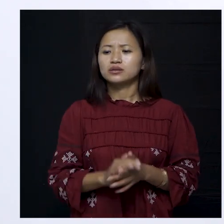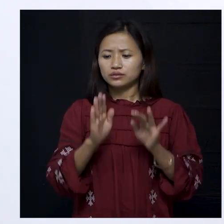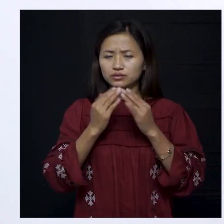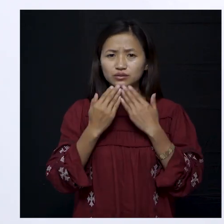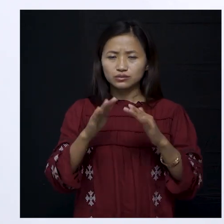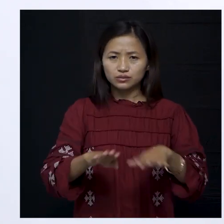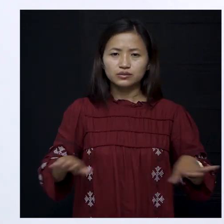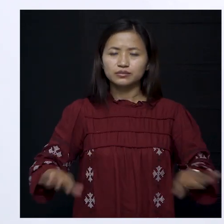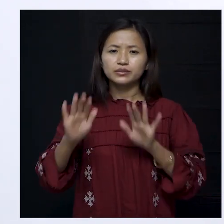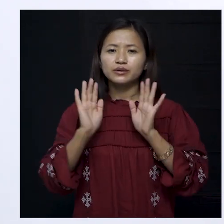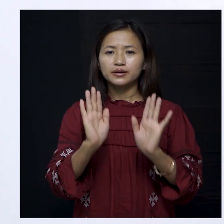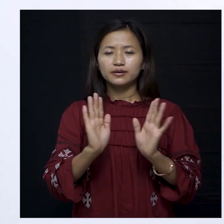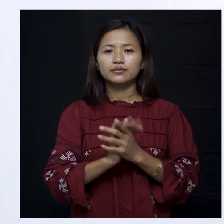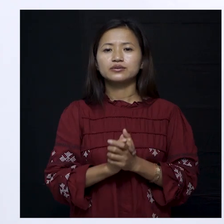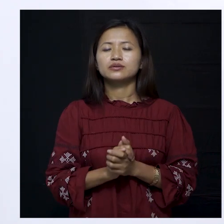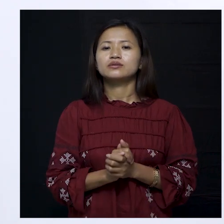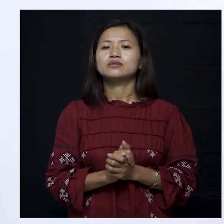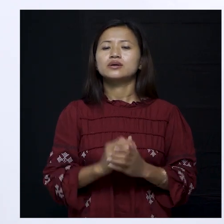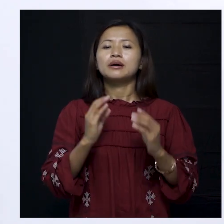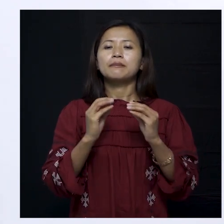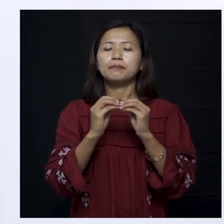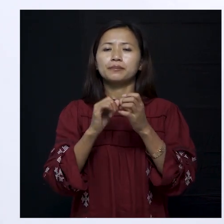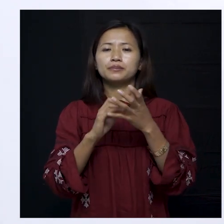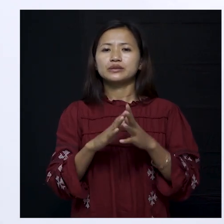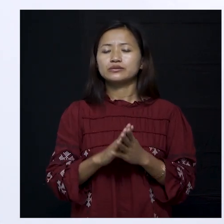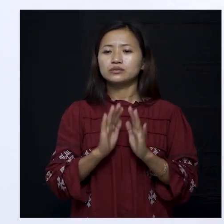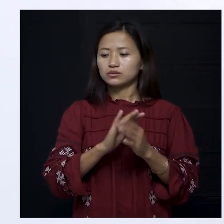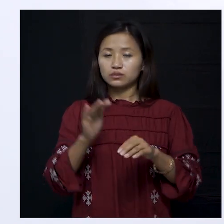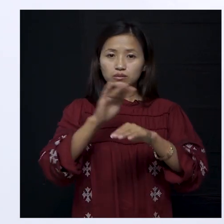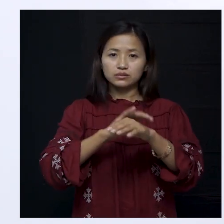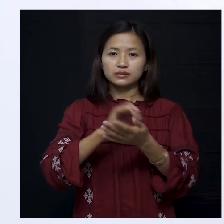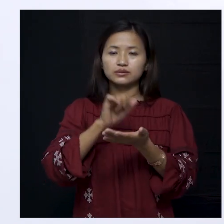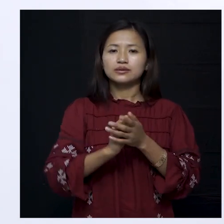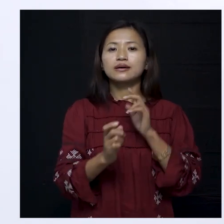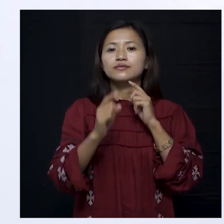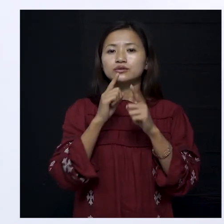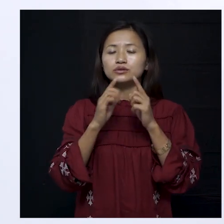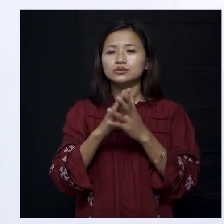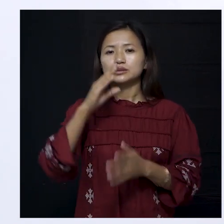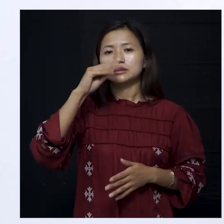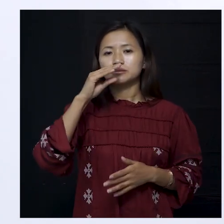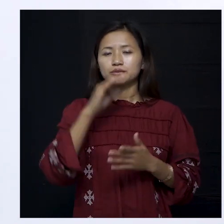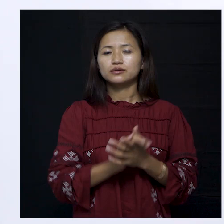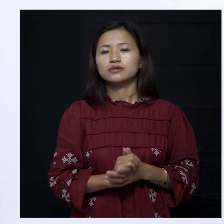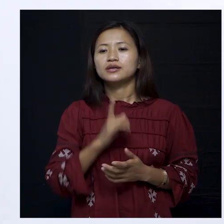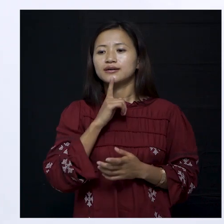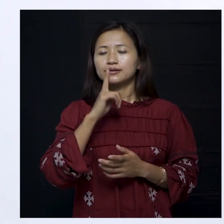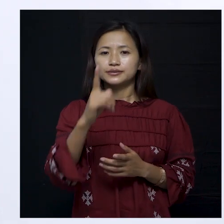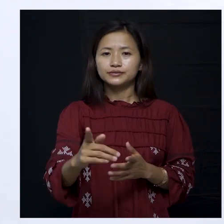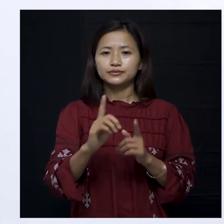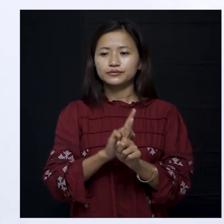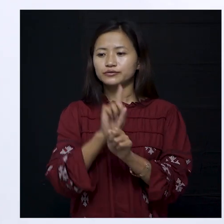be having, and that based on that you have to speak, okay? If you are going to be speaking in front of